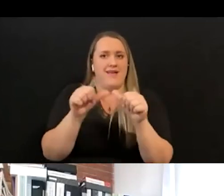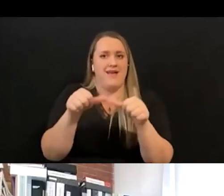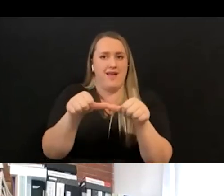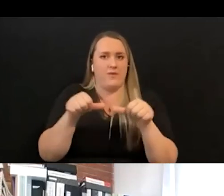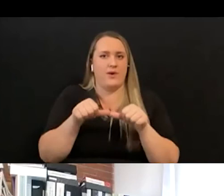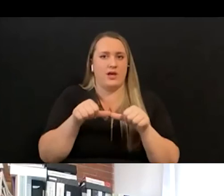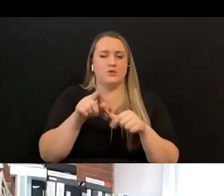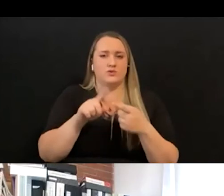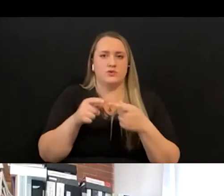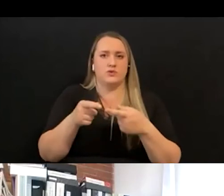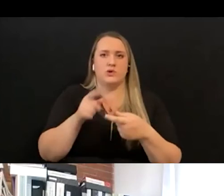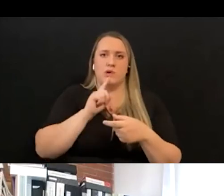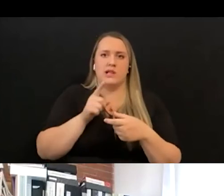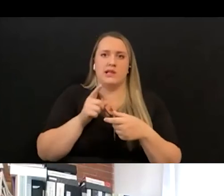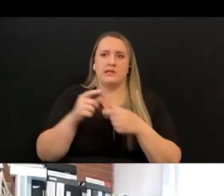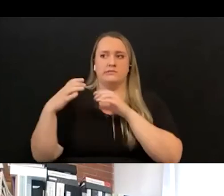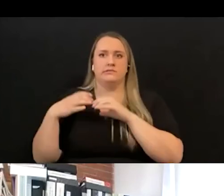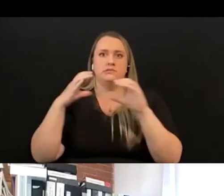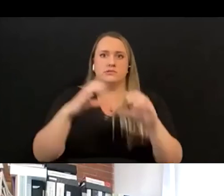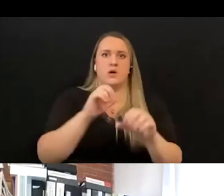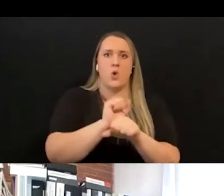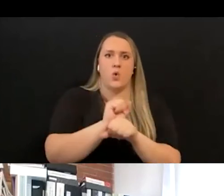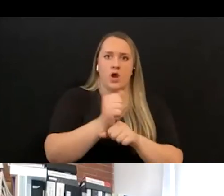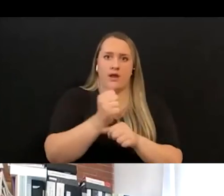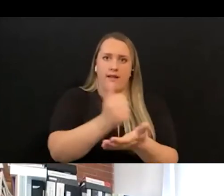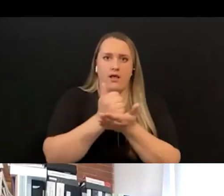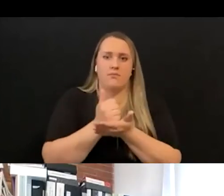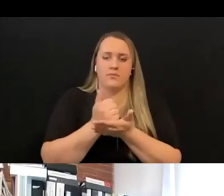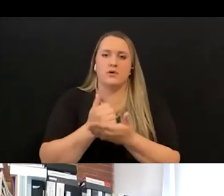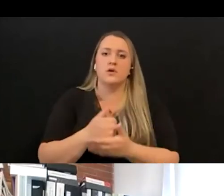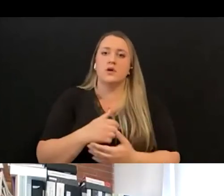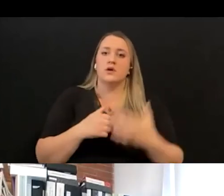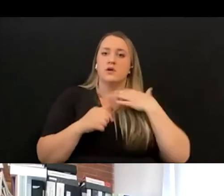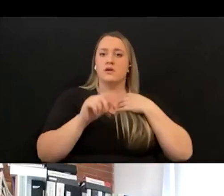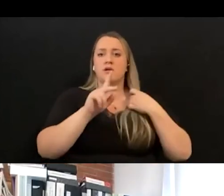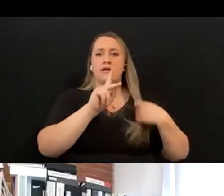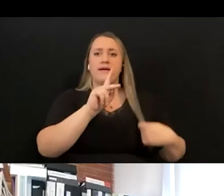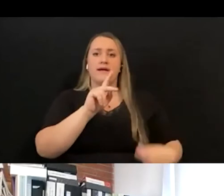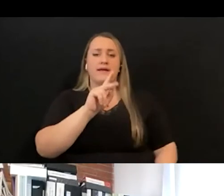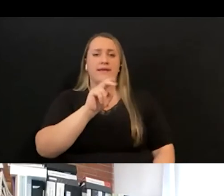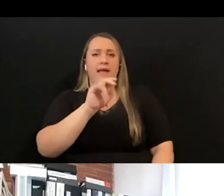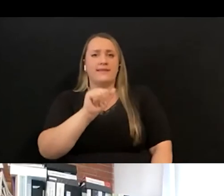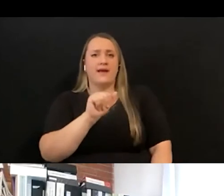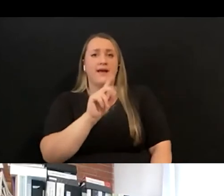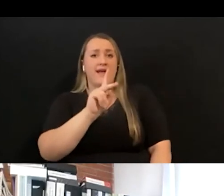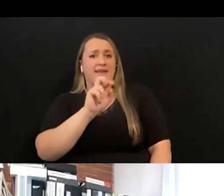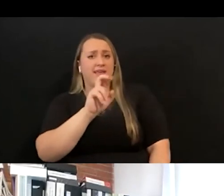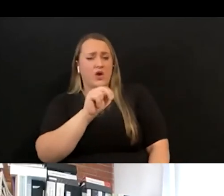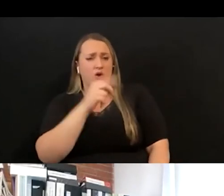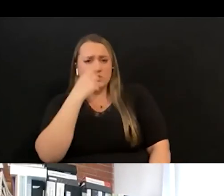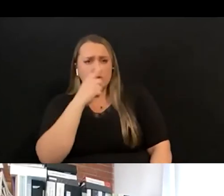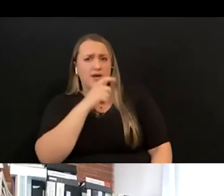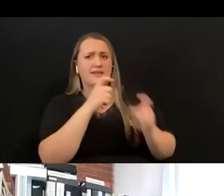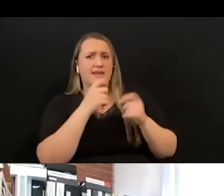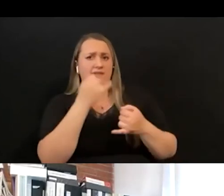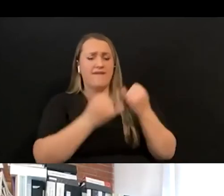augment your work. And Karen, can you give us a final comment? I'm sorry, you just muted you.